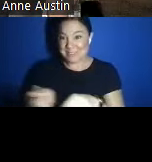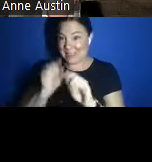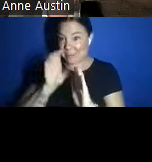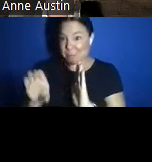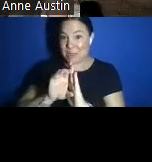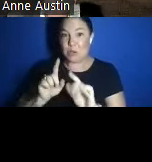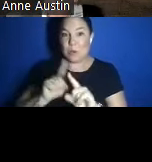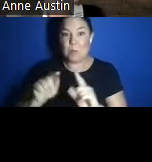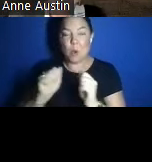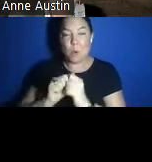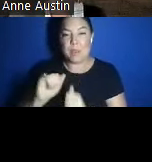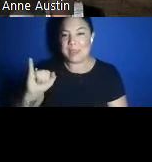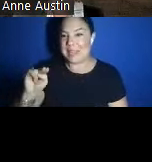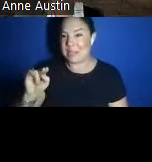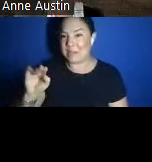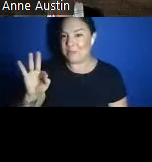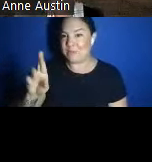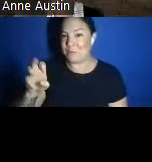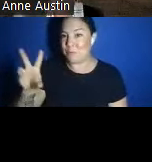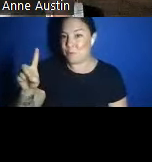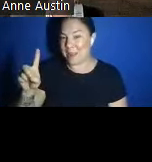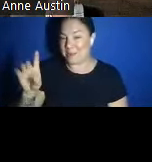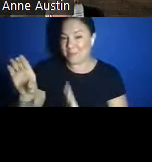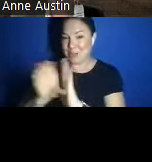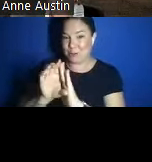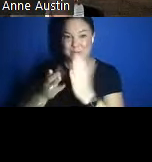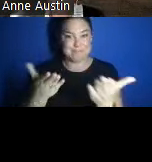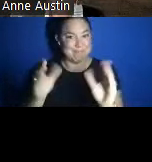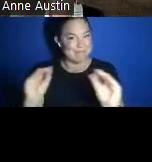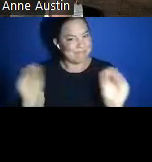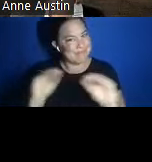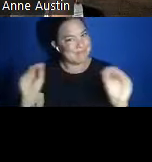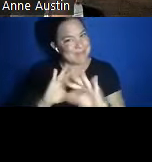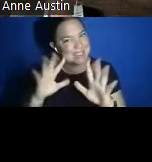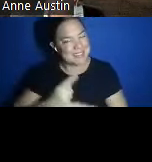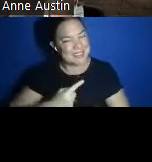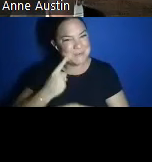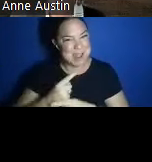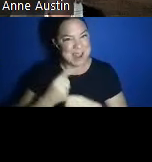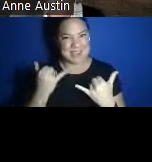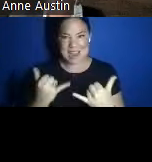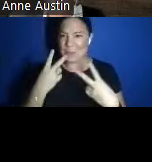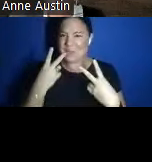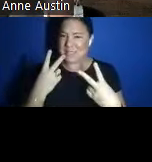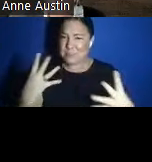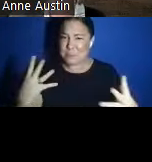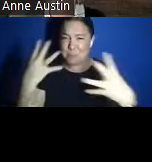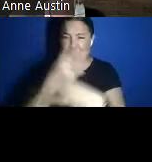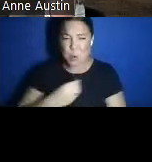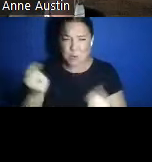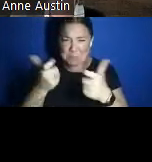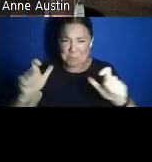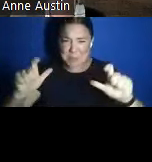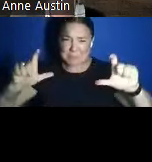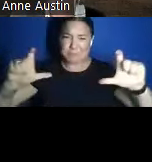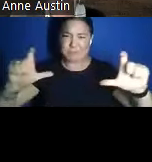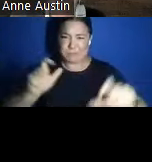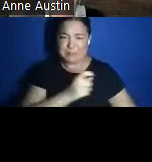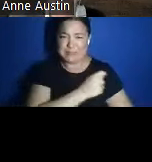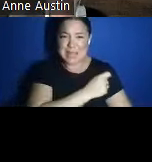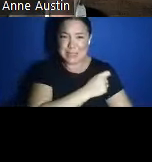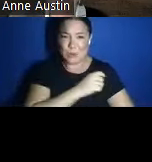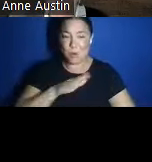infrared. And suddenly, magically, you can see this beautiful and enormous tattoo motif on the